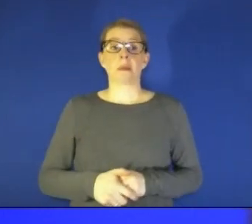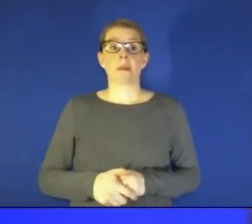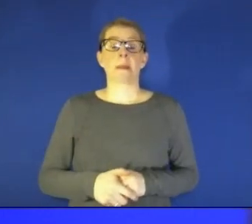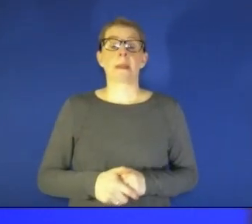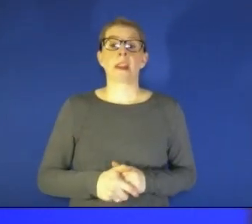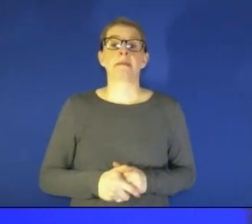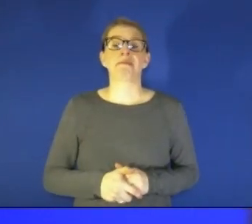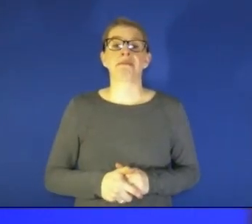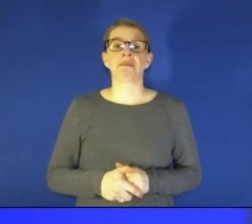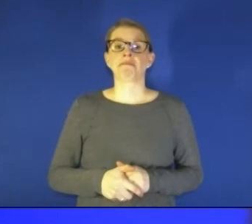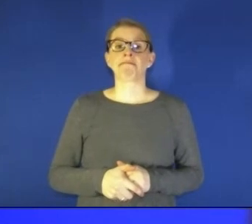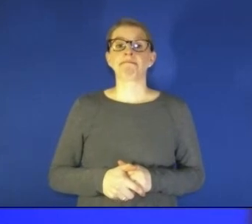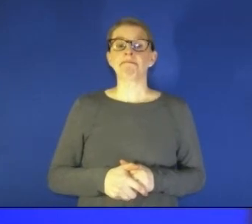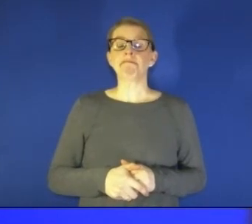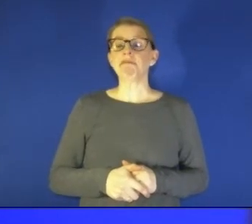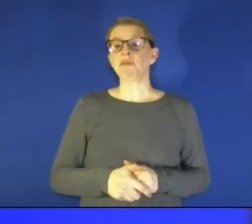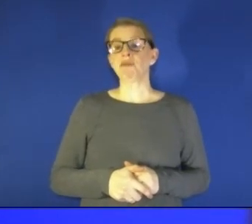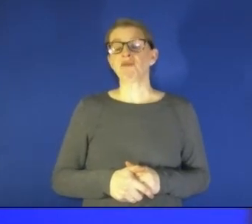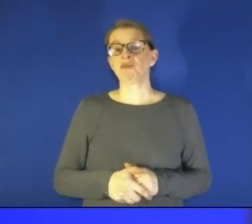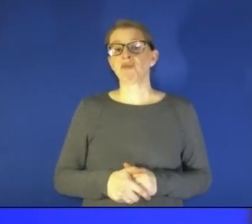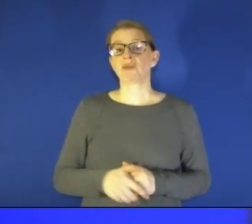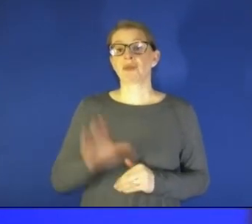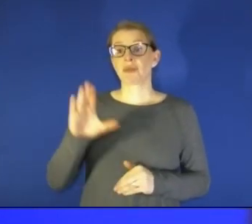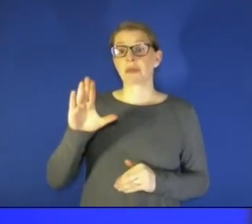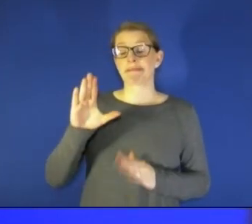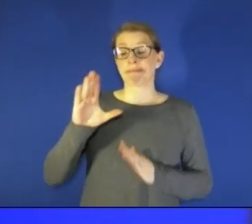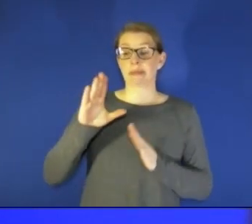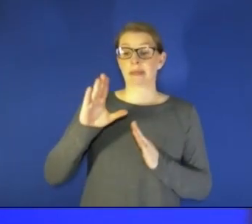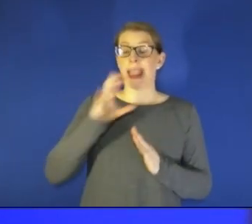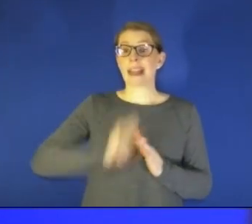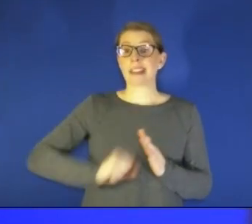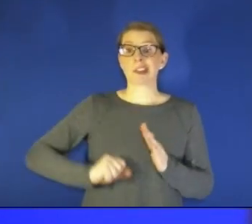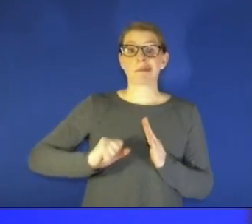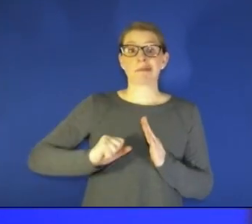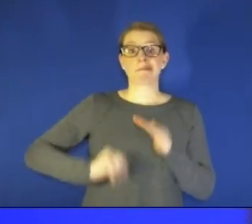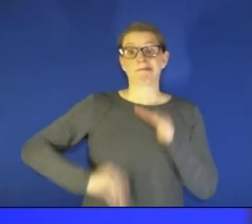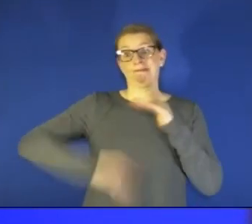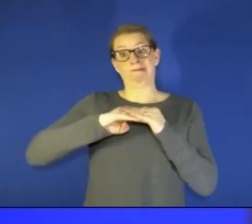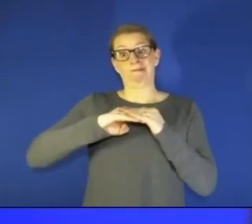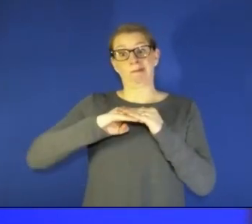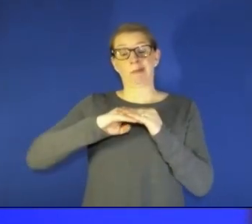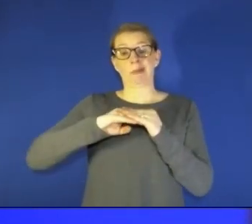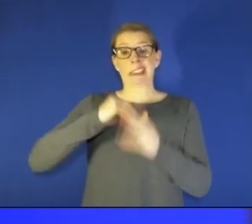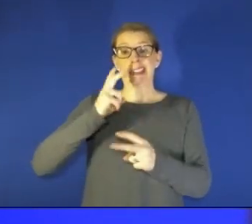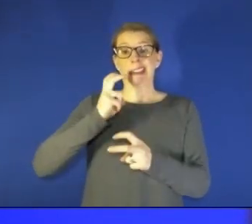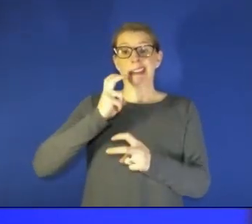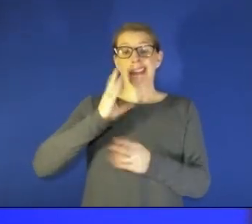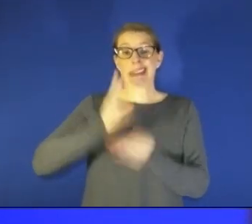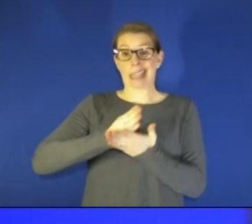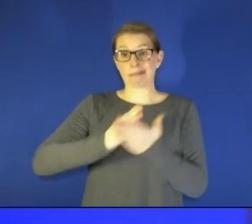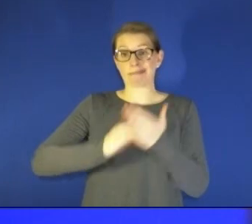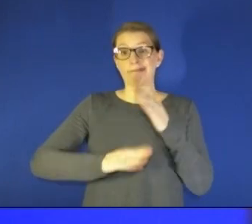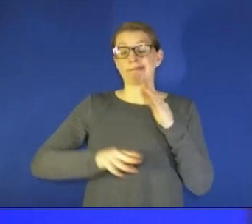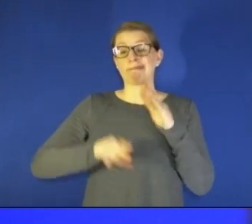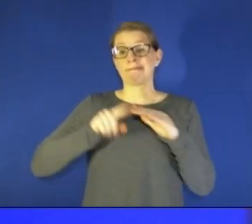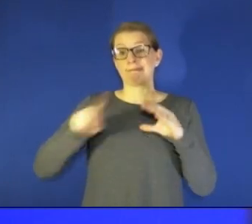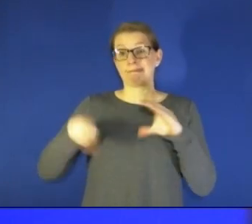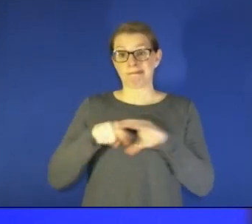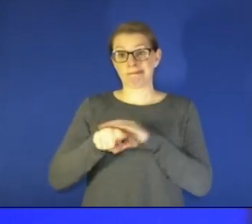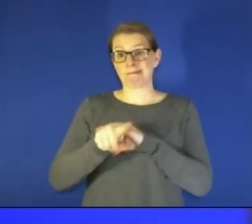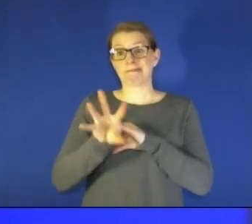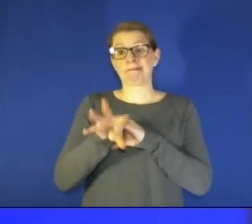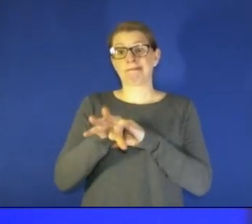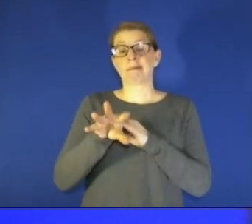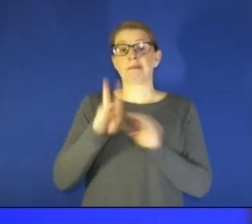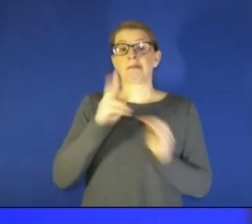It's very difficult to put a cap on when you say you should stop screening patients. And the whole idea is the risk benefit. If you screen an 80-year-old